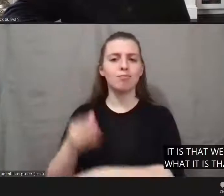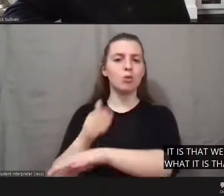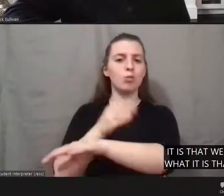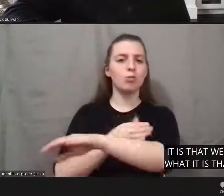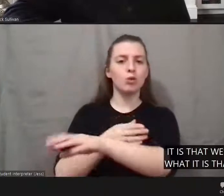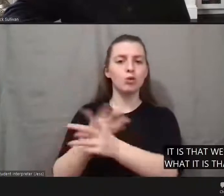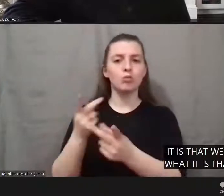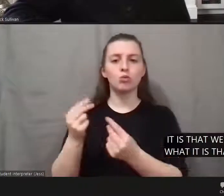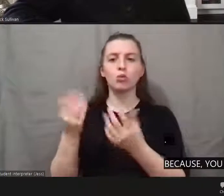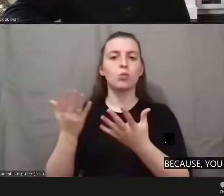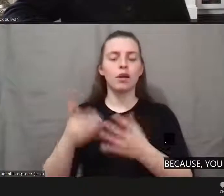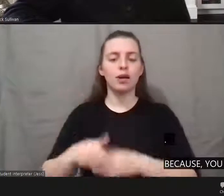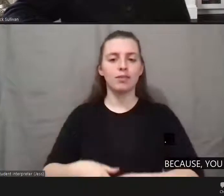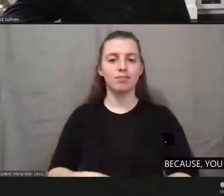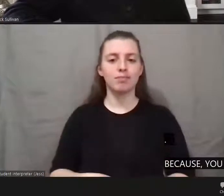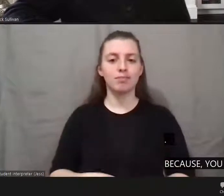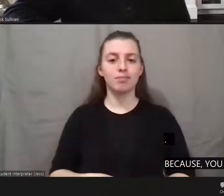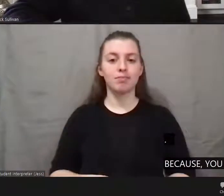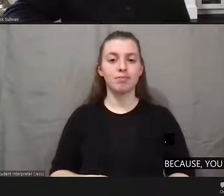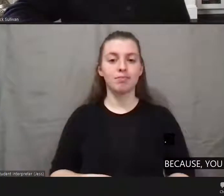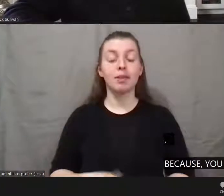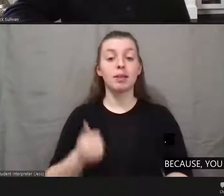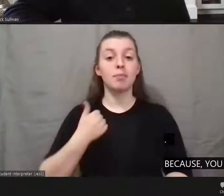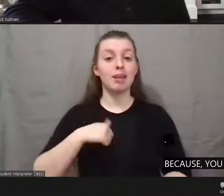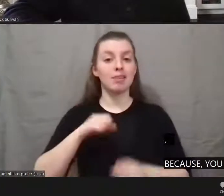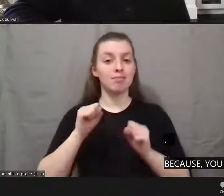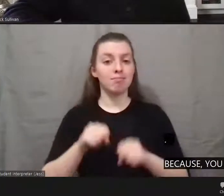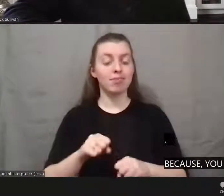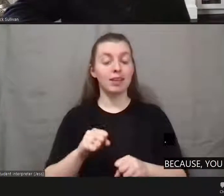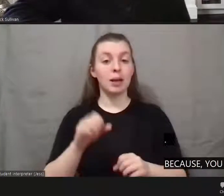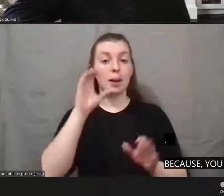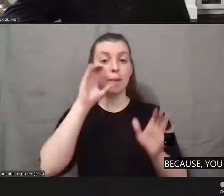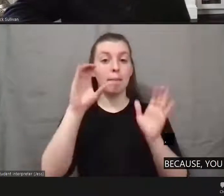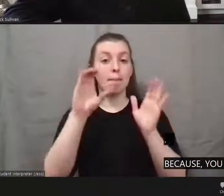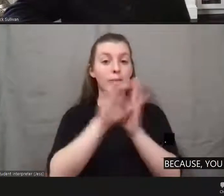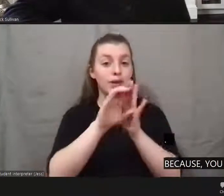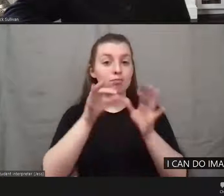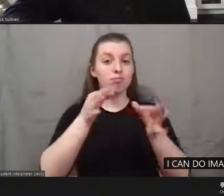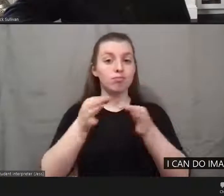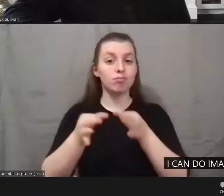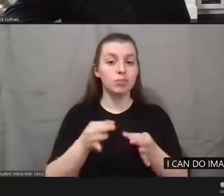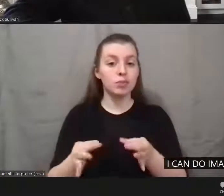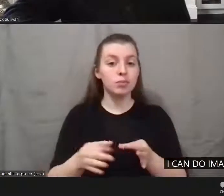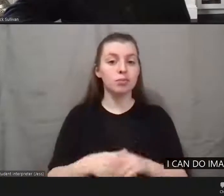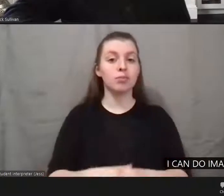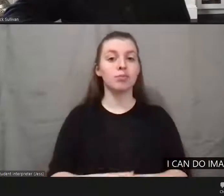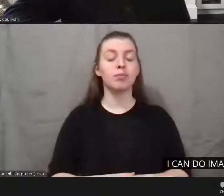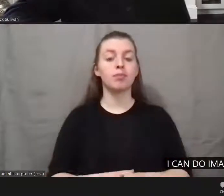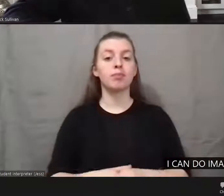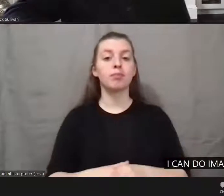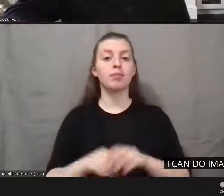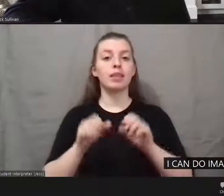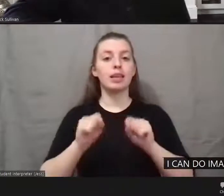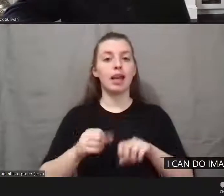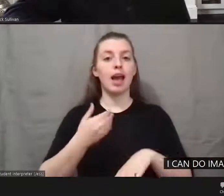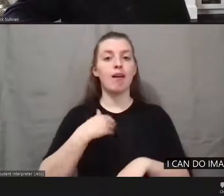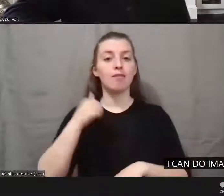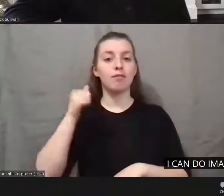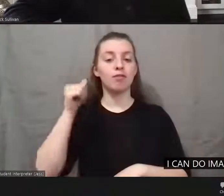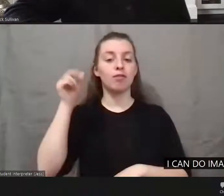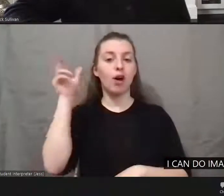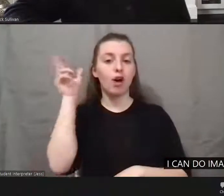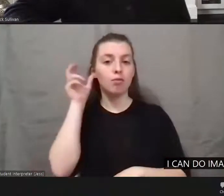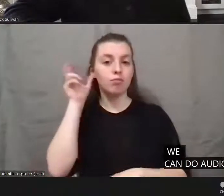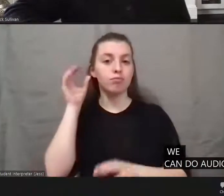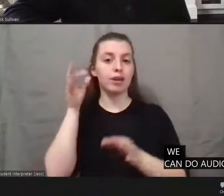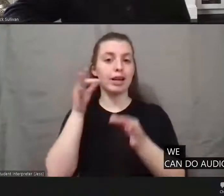do image descriptions. We can do descriptive audio. We can work on doing all of that,